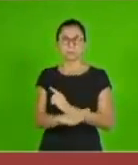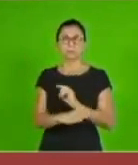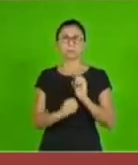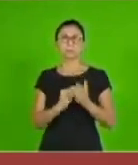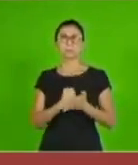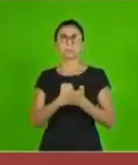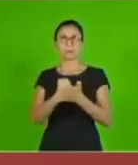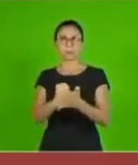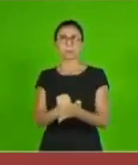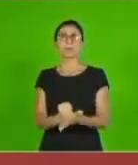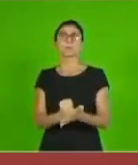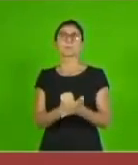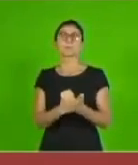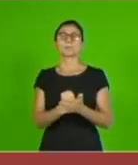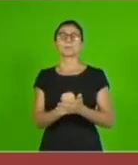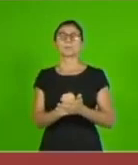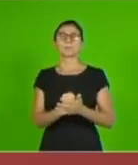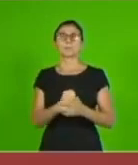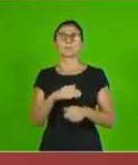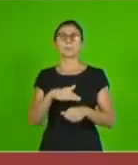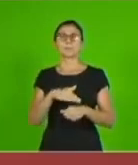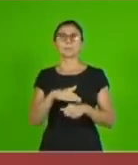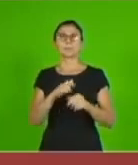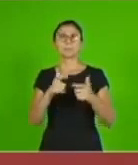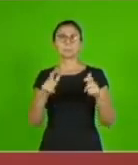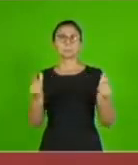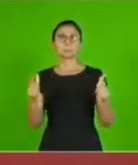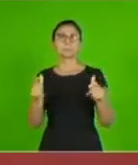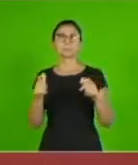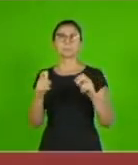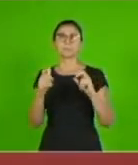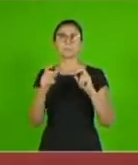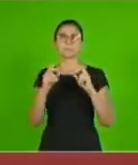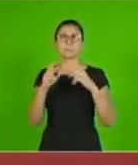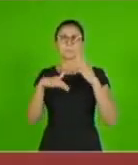could add to the topic if necessary.